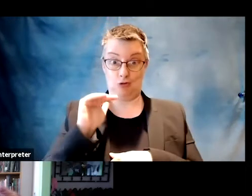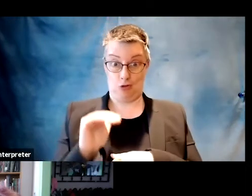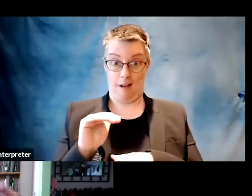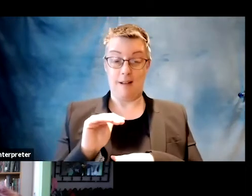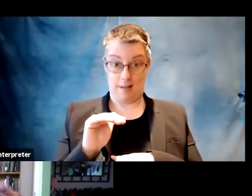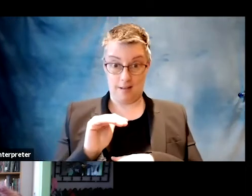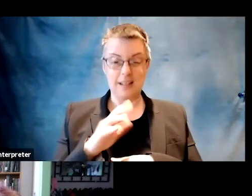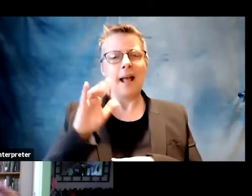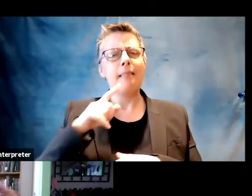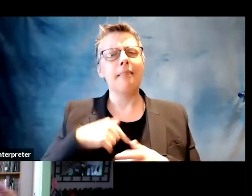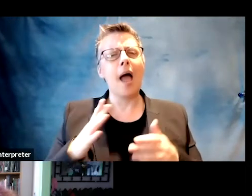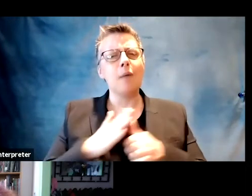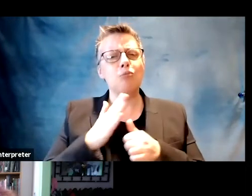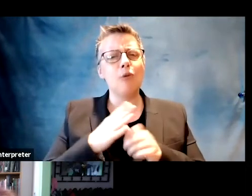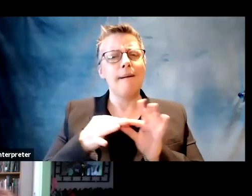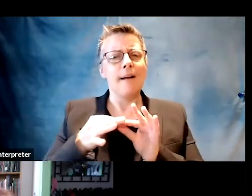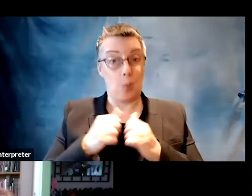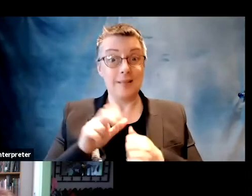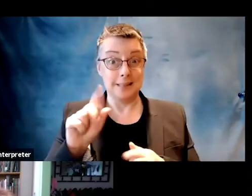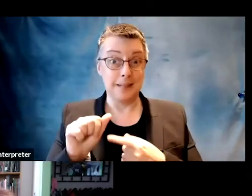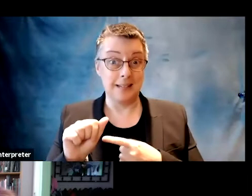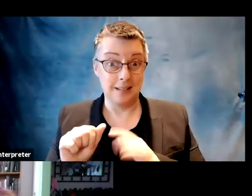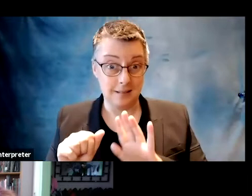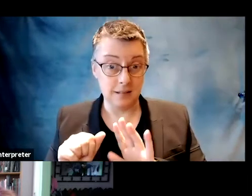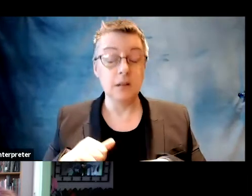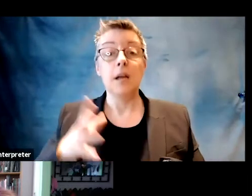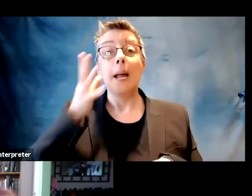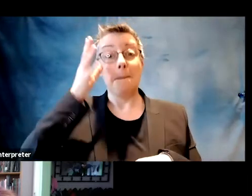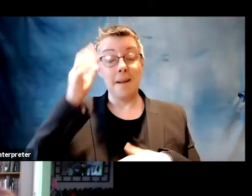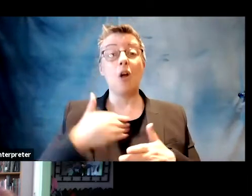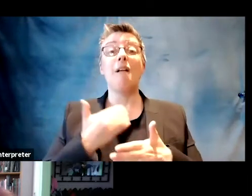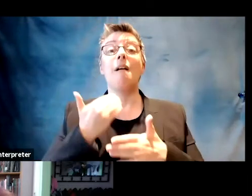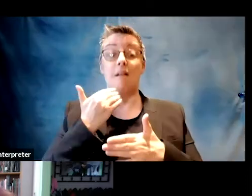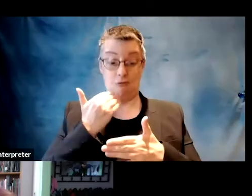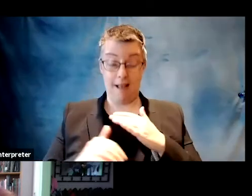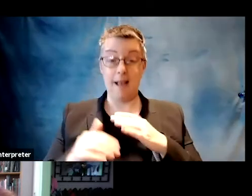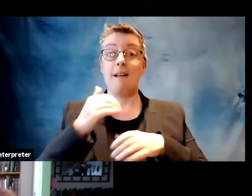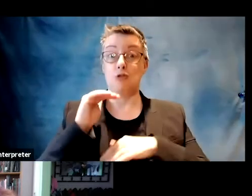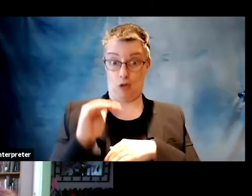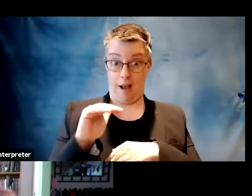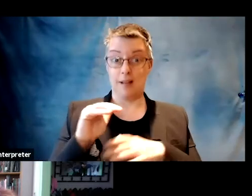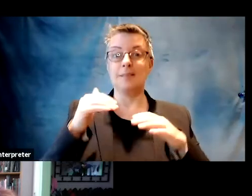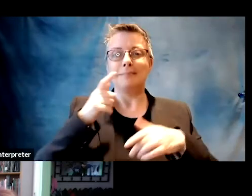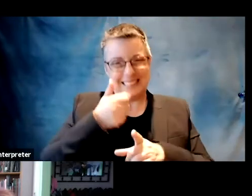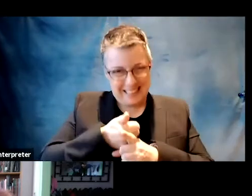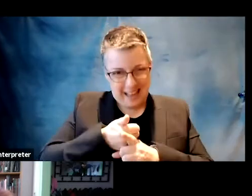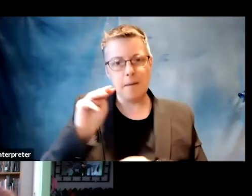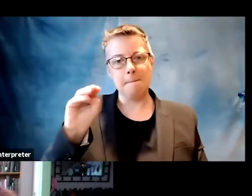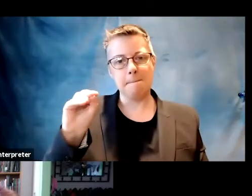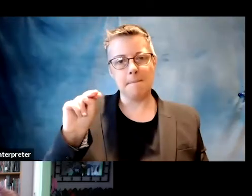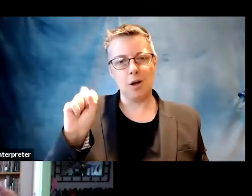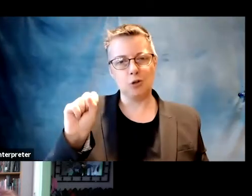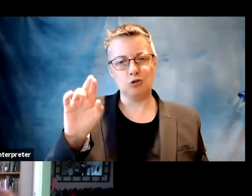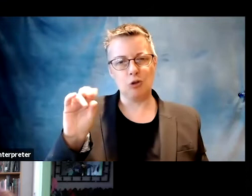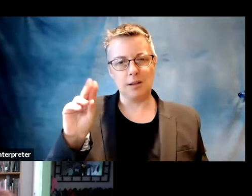connection at first to disability, is that the parent creates a monstrous child. And cannot accept the child